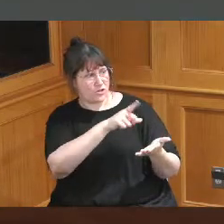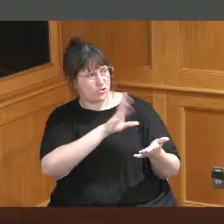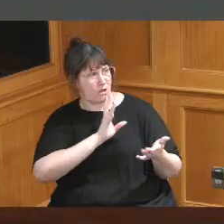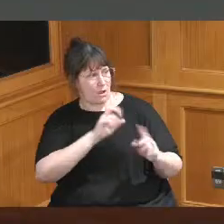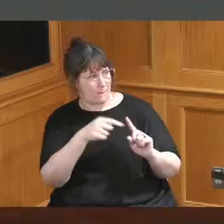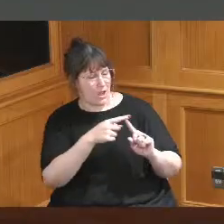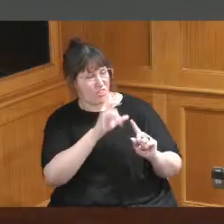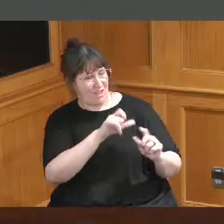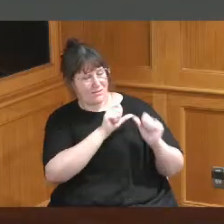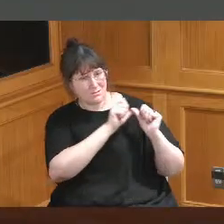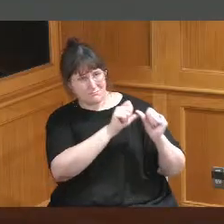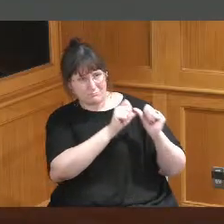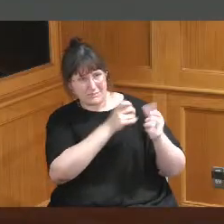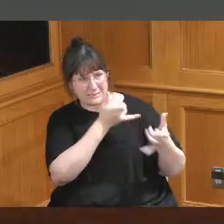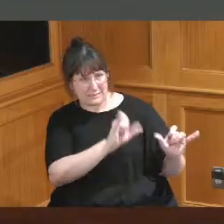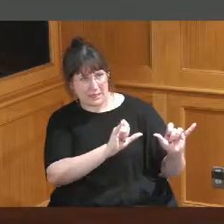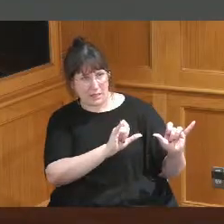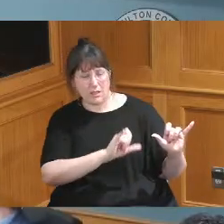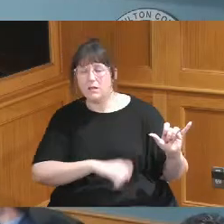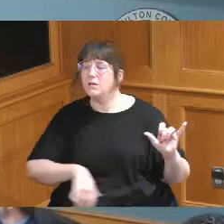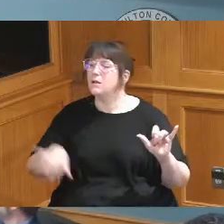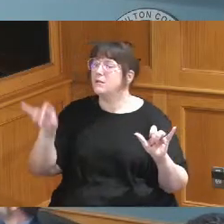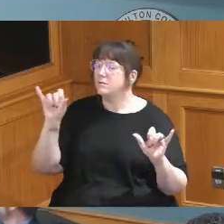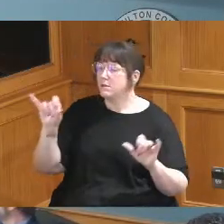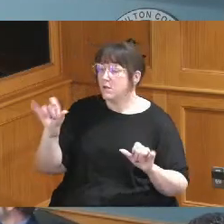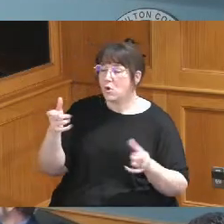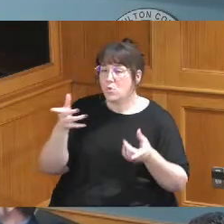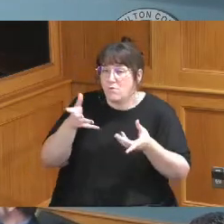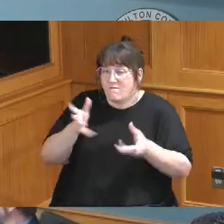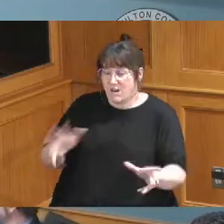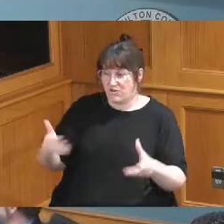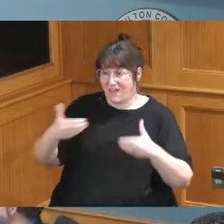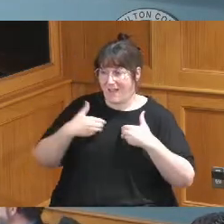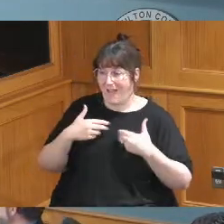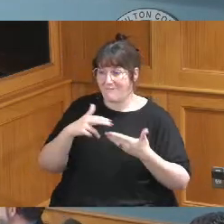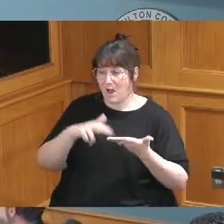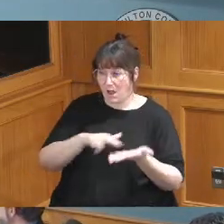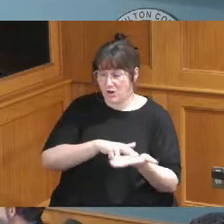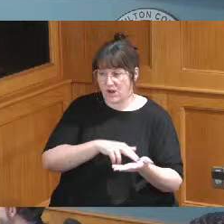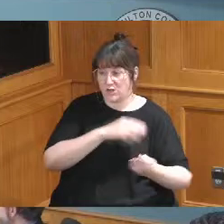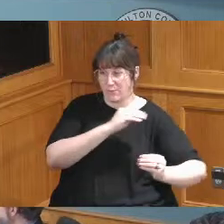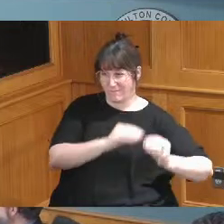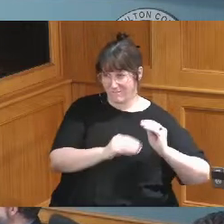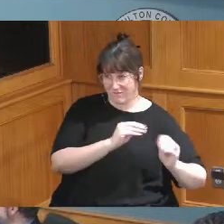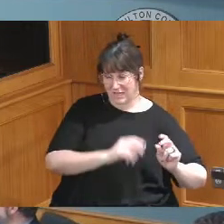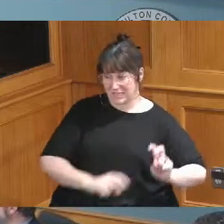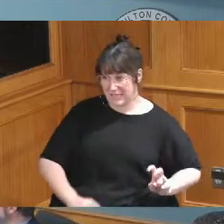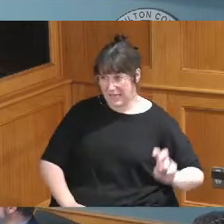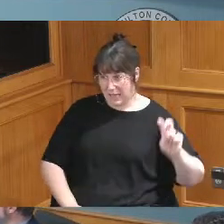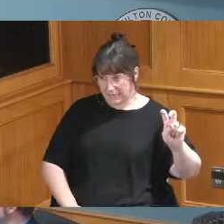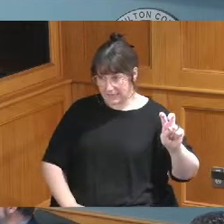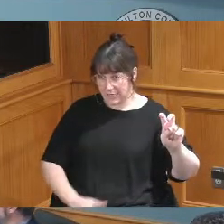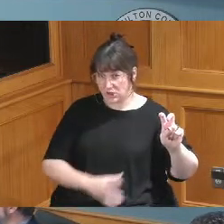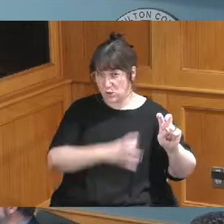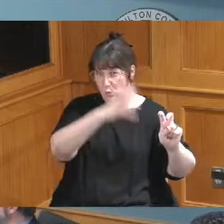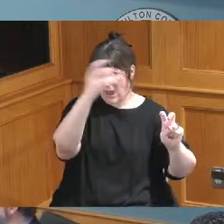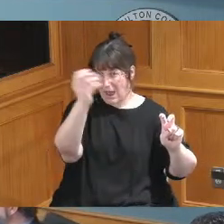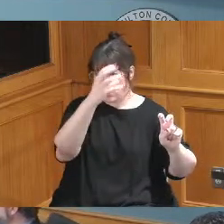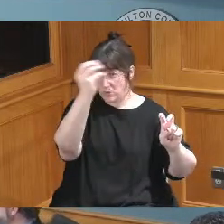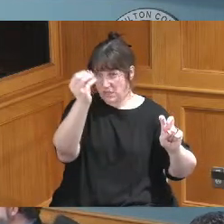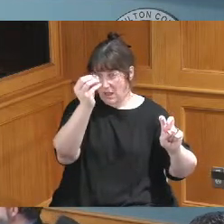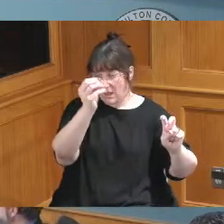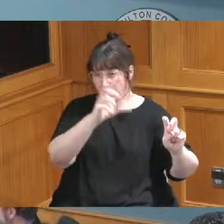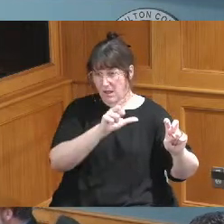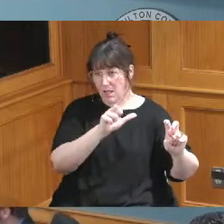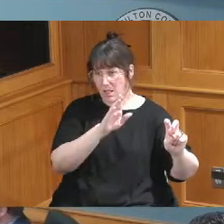currently ongoing. Okay. So we have a contract to fix the escalators that go outside of just the club